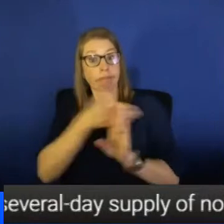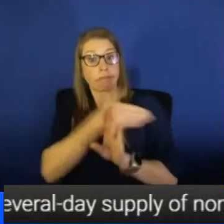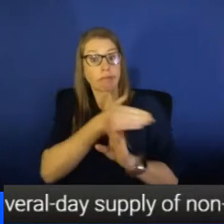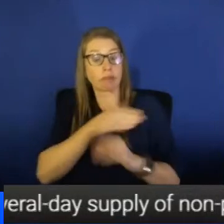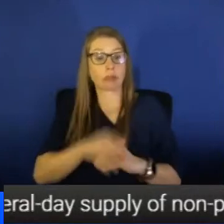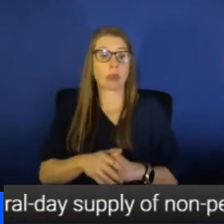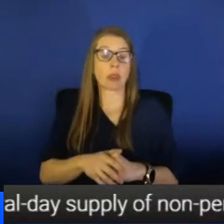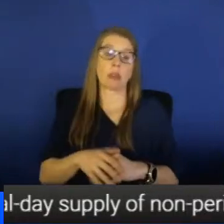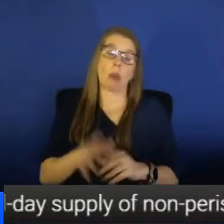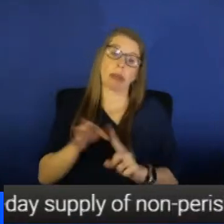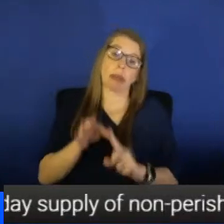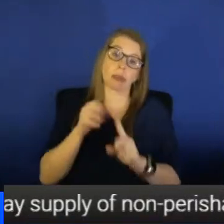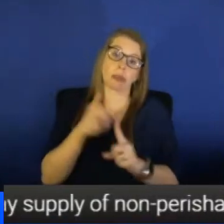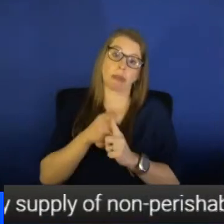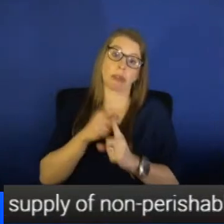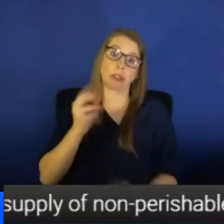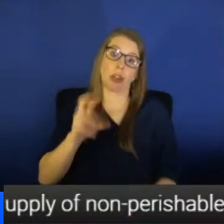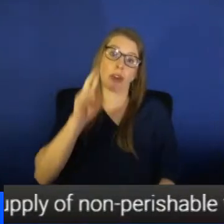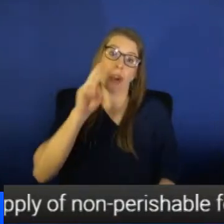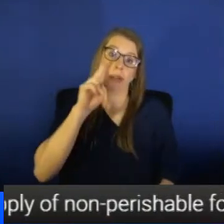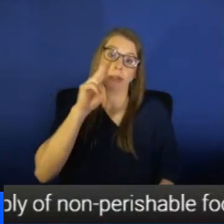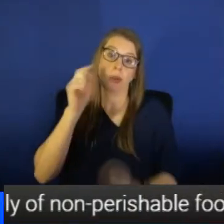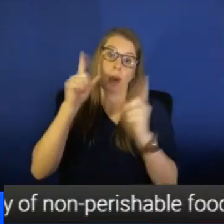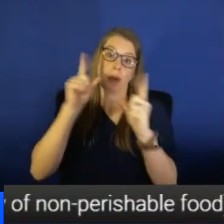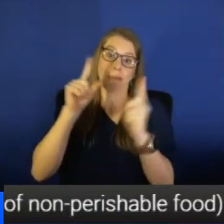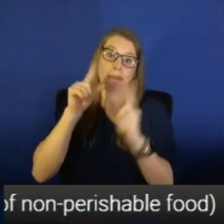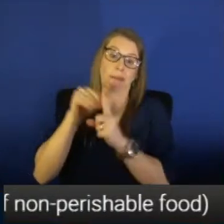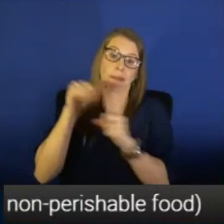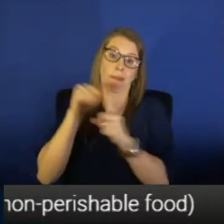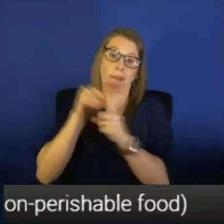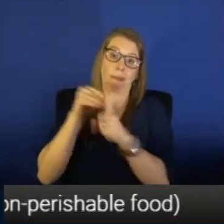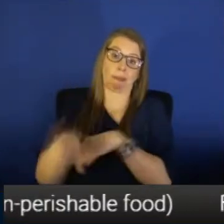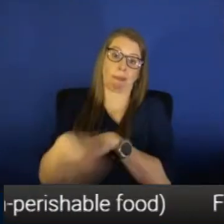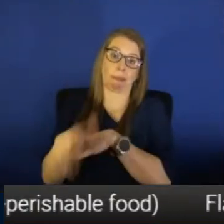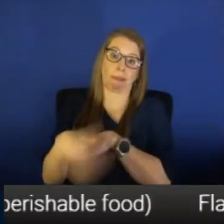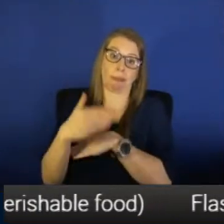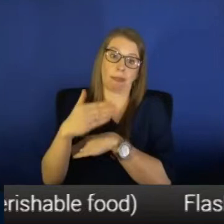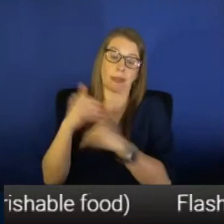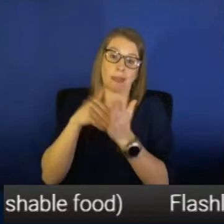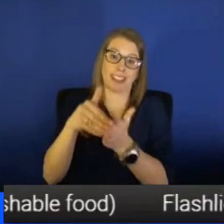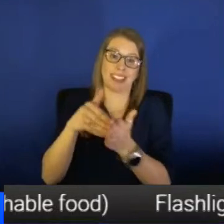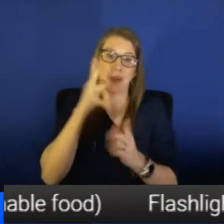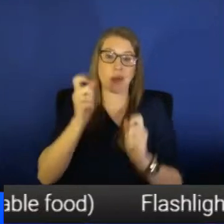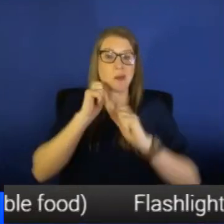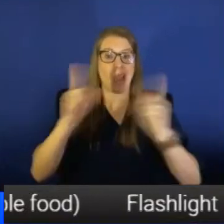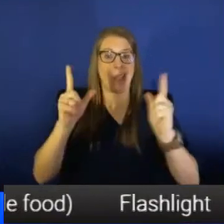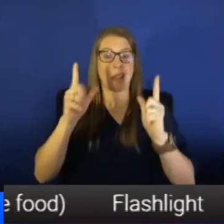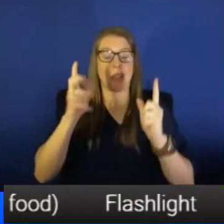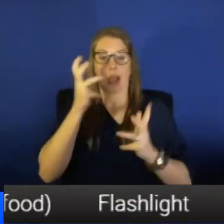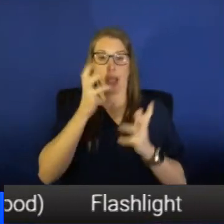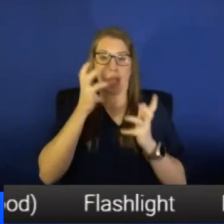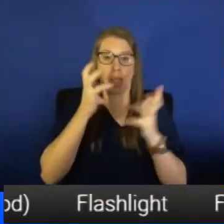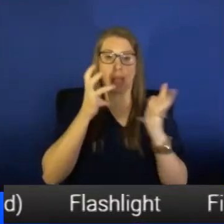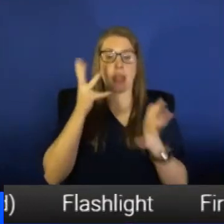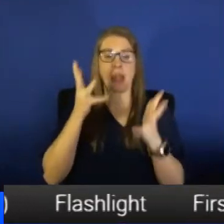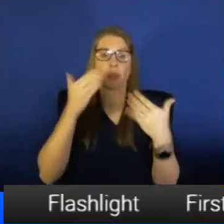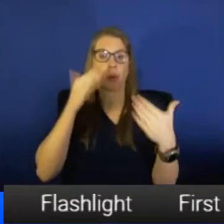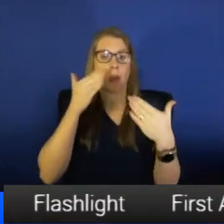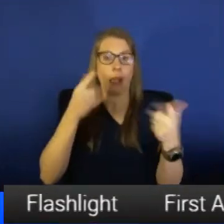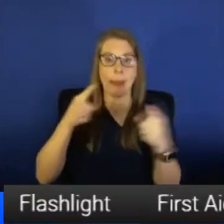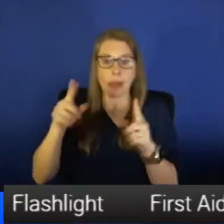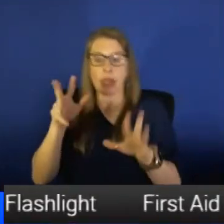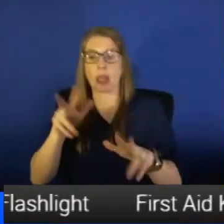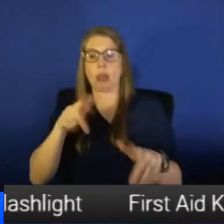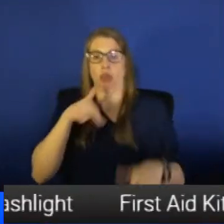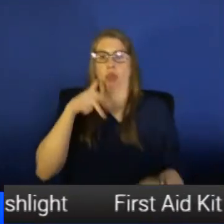Hawkinson and you're used to being woken up in the middle of the night all the time, you are going to wake up, you're going to be kind of groggy, you're not going to know what's going on, and then you're going to stumble into your